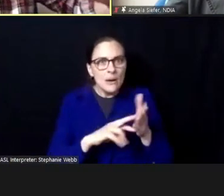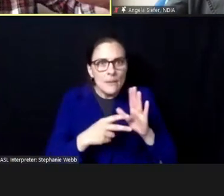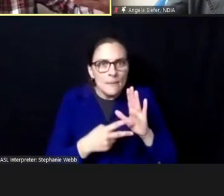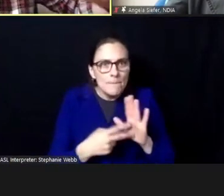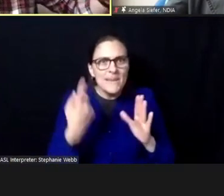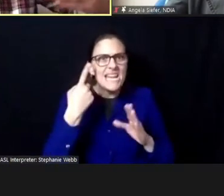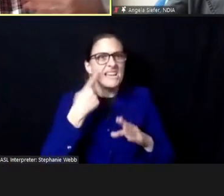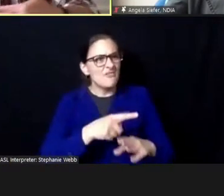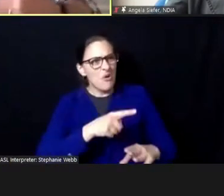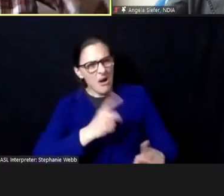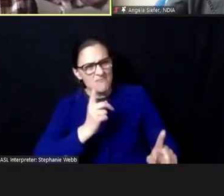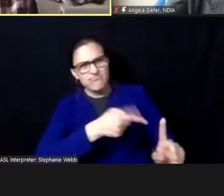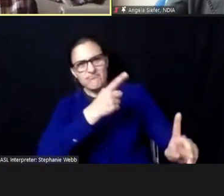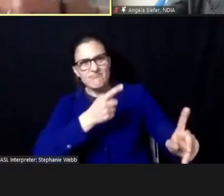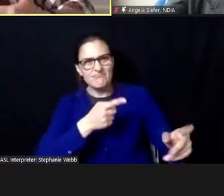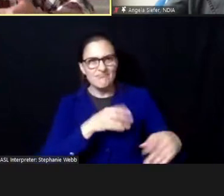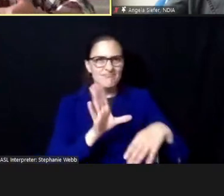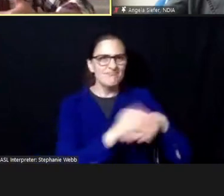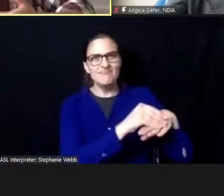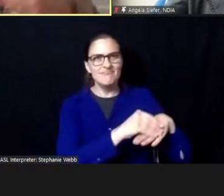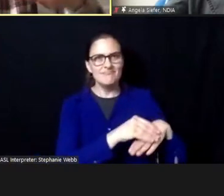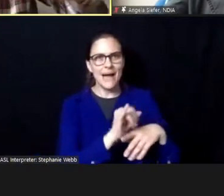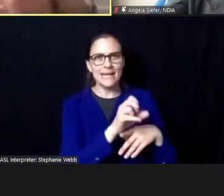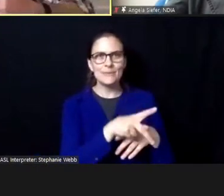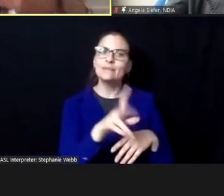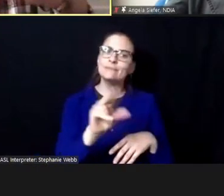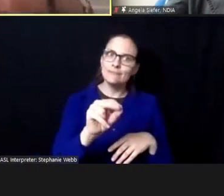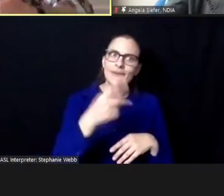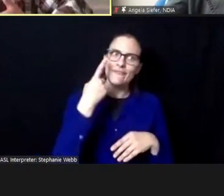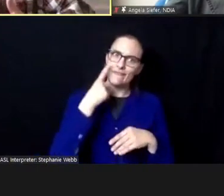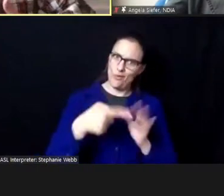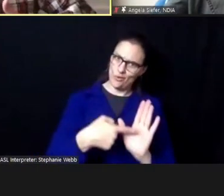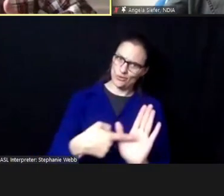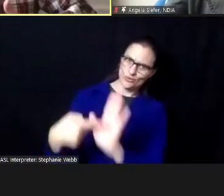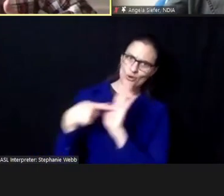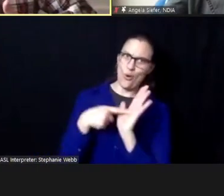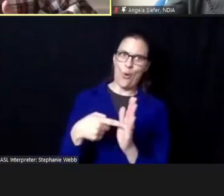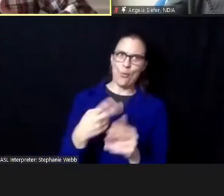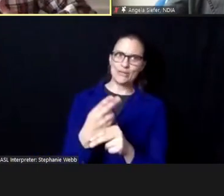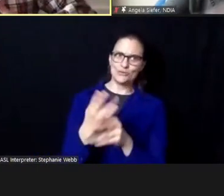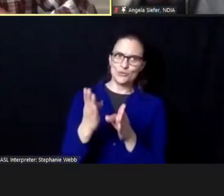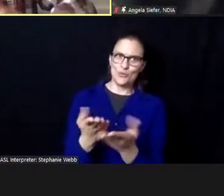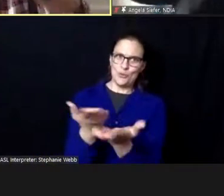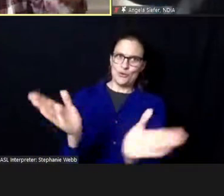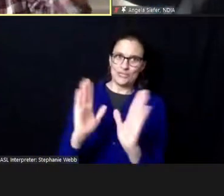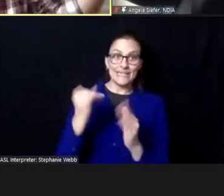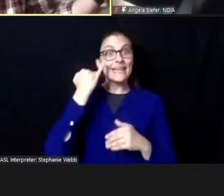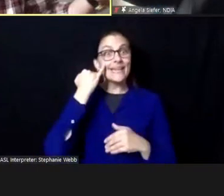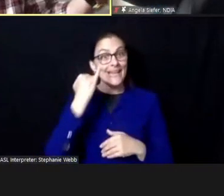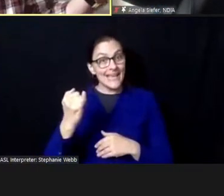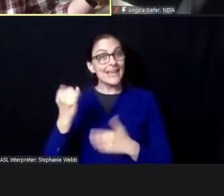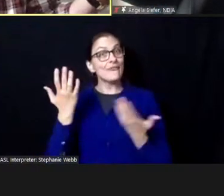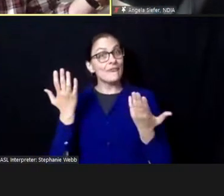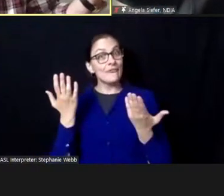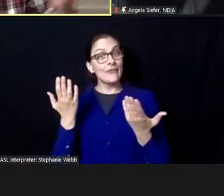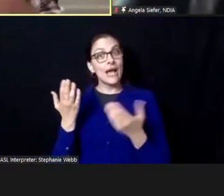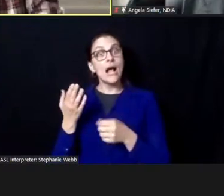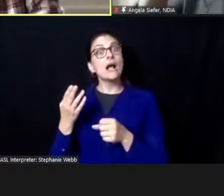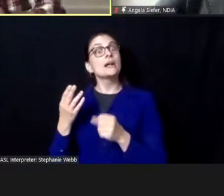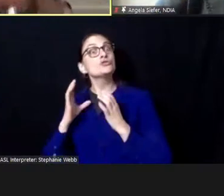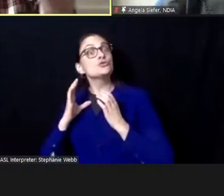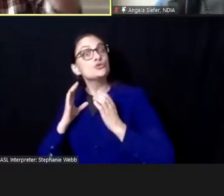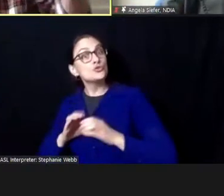Amina alluded to before. Yes, it's for consumers, but if academics and consumer groups can have it too, we can also put out resources to